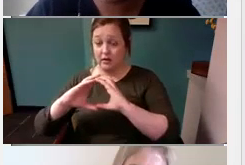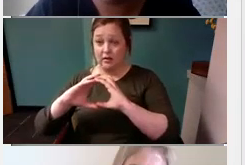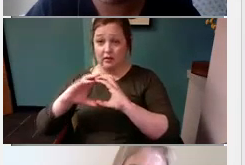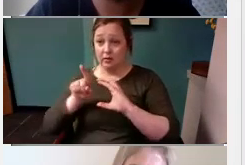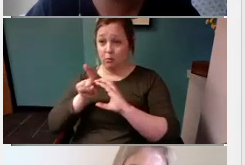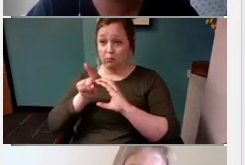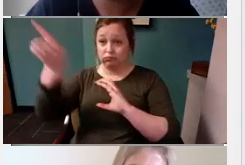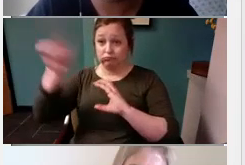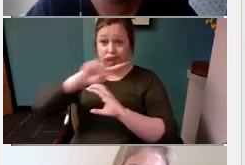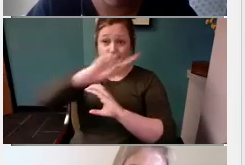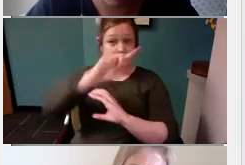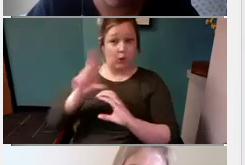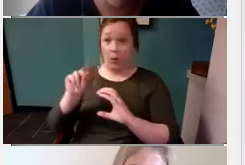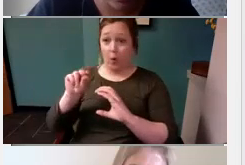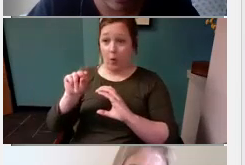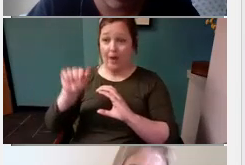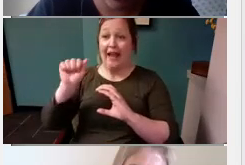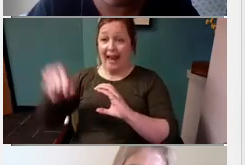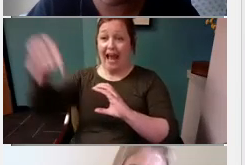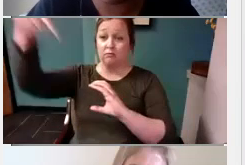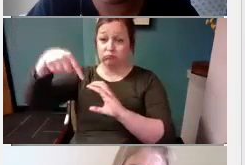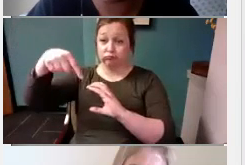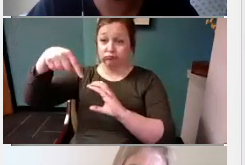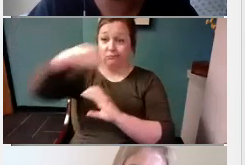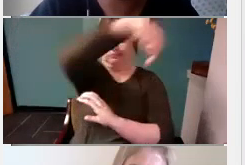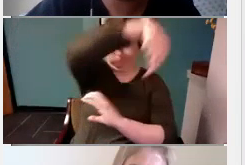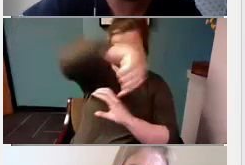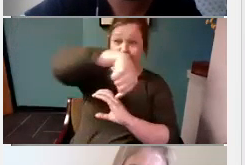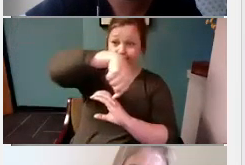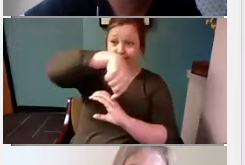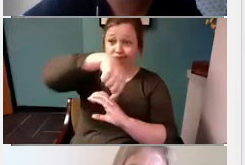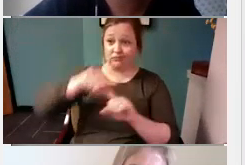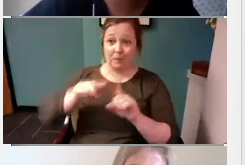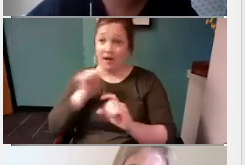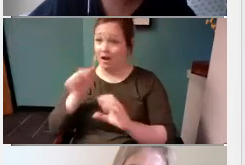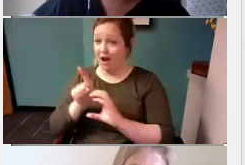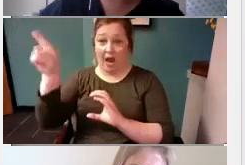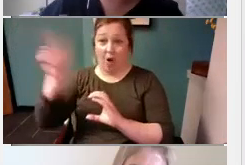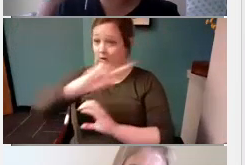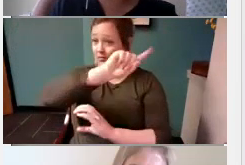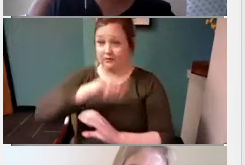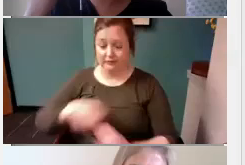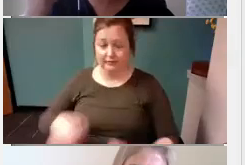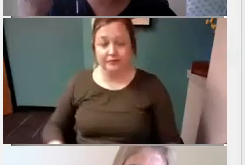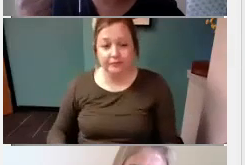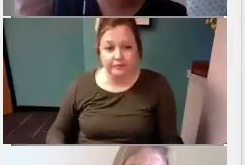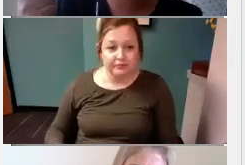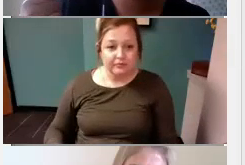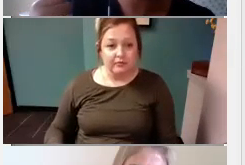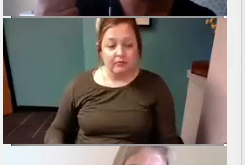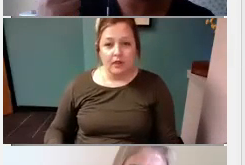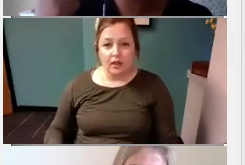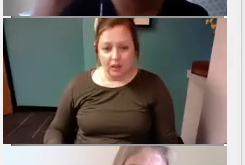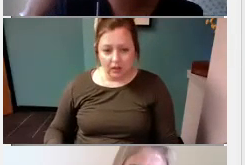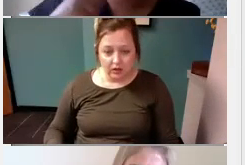right? Okay, and finally 4 only has a connection to 1. So this no longer is